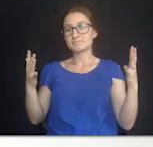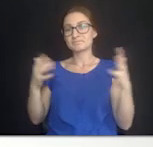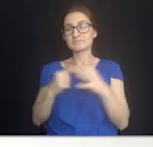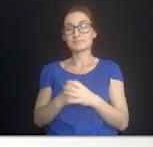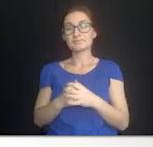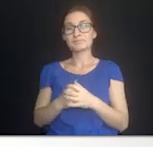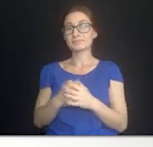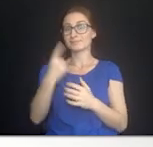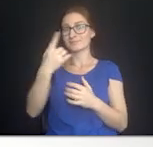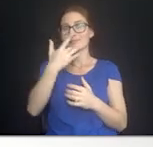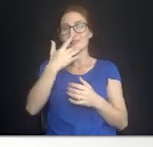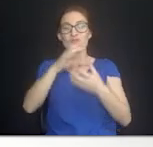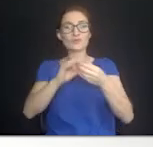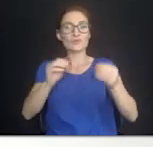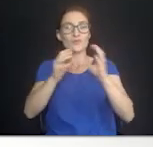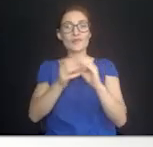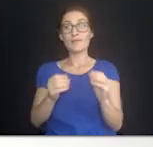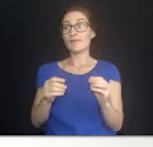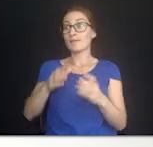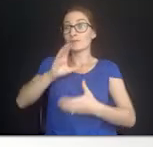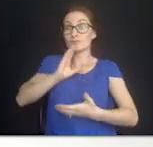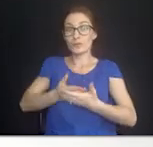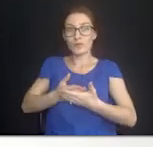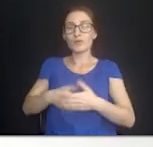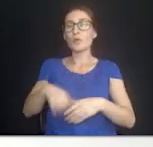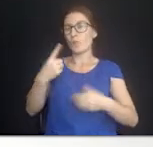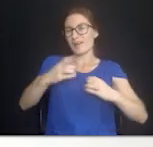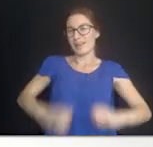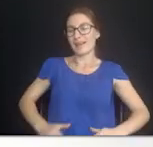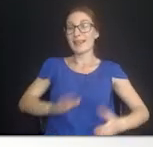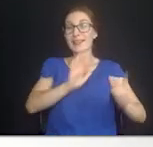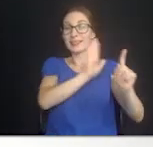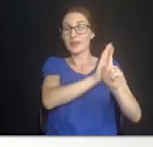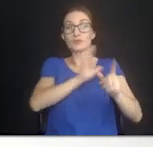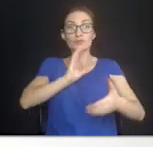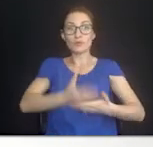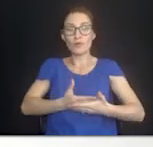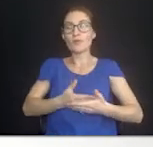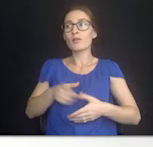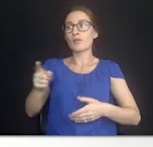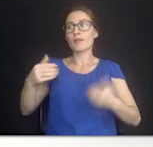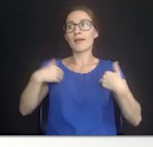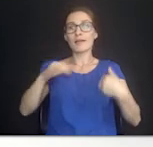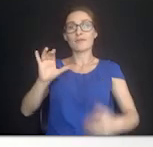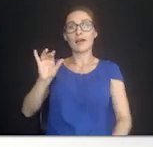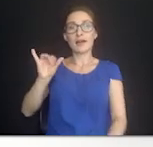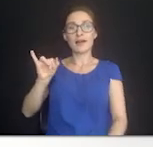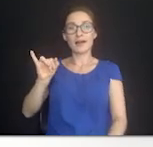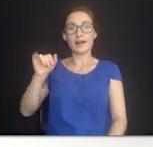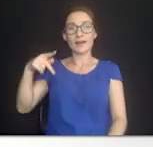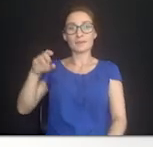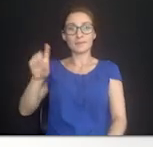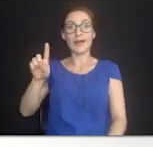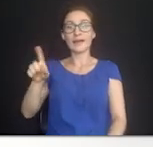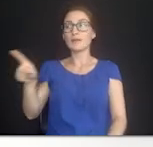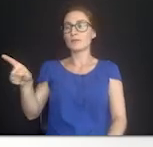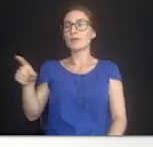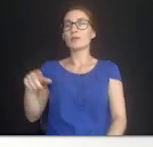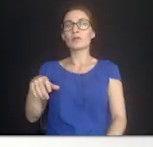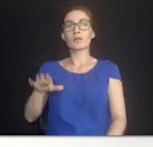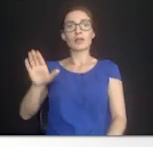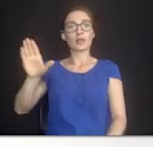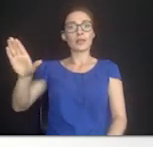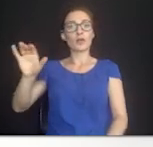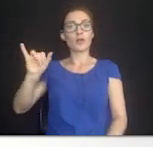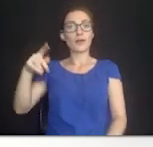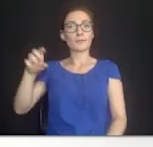their daughter, they had advocacy set up, their daughter had an iPad, and somehow the iPad got unlocked, the charging